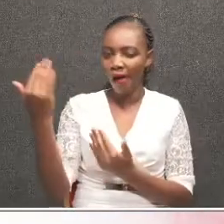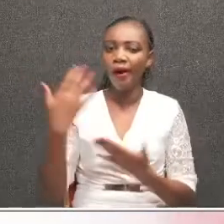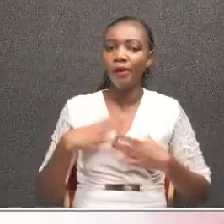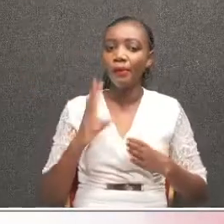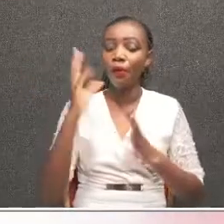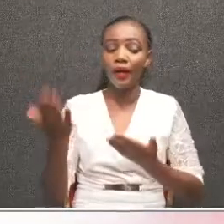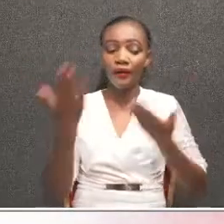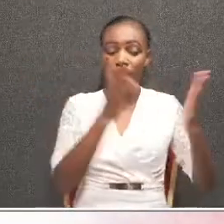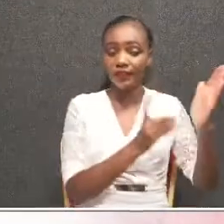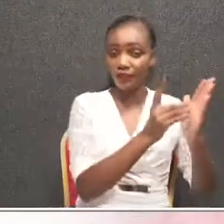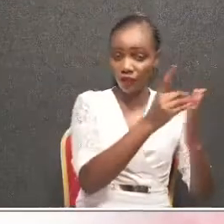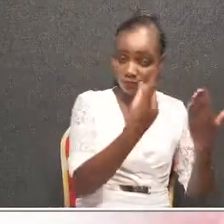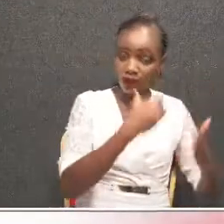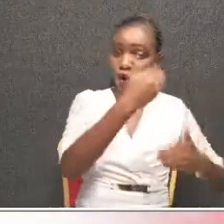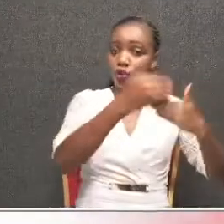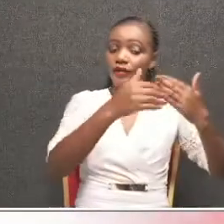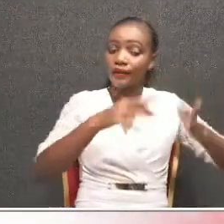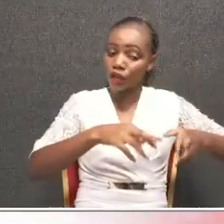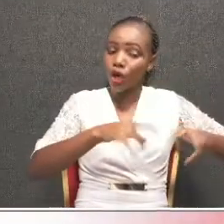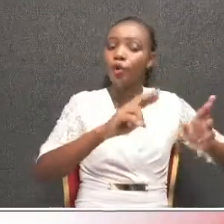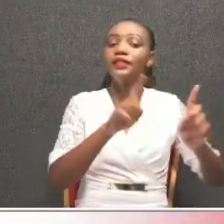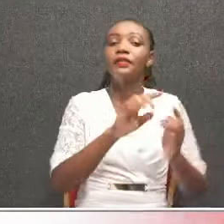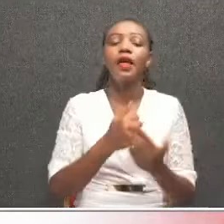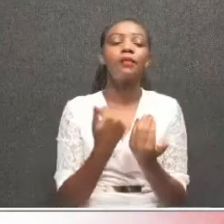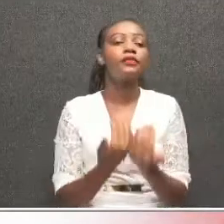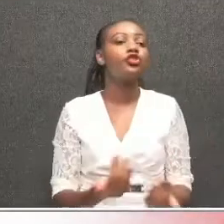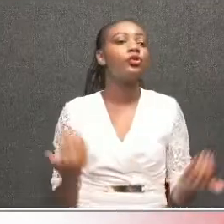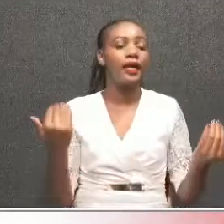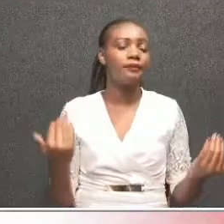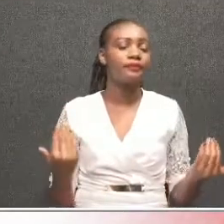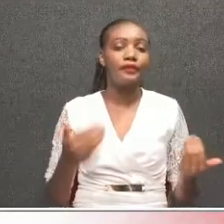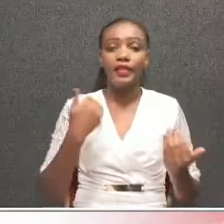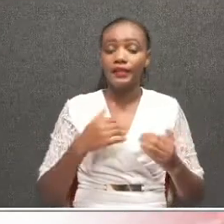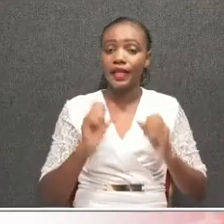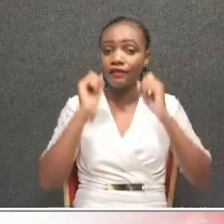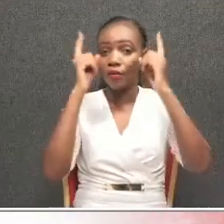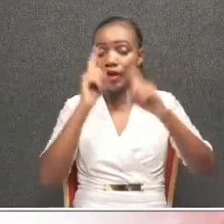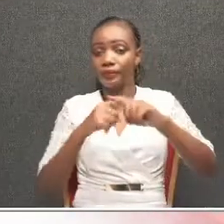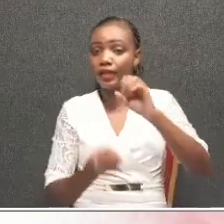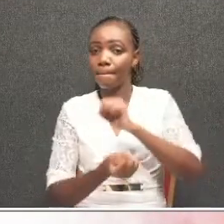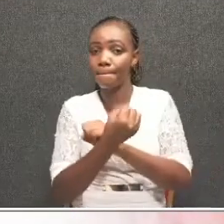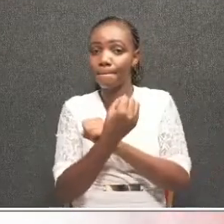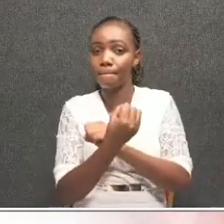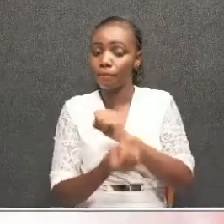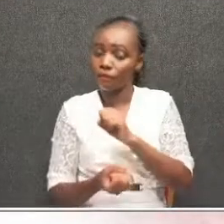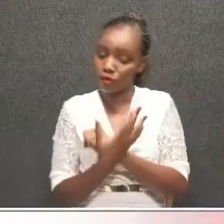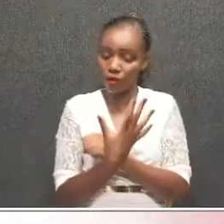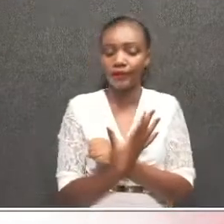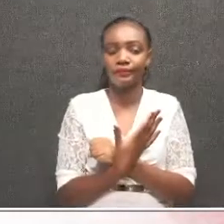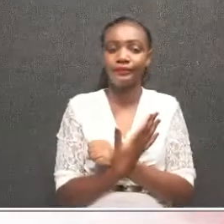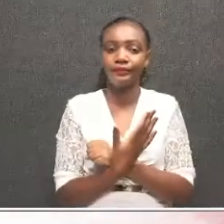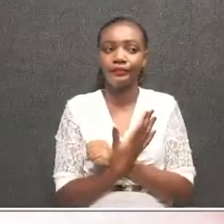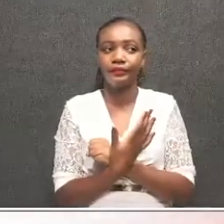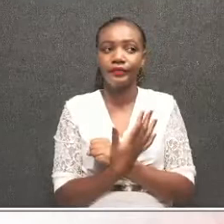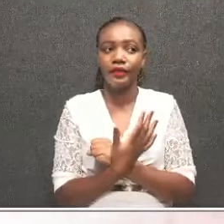vile atasaidia watoto wasome wainuke. Na leo nimeamka asubuhi hapa kuja kutafuta kura. Nione kama ndapata haki